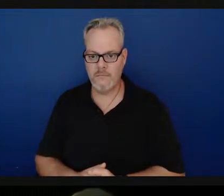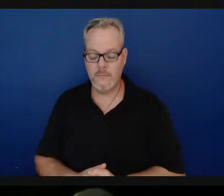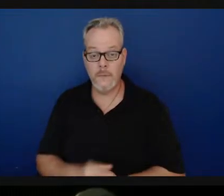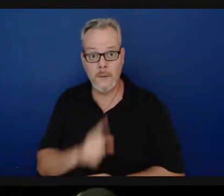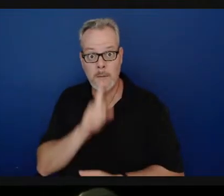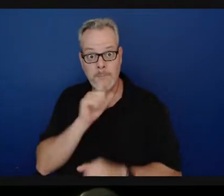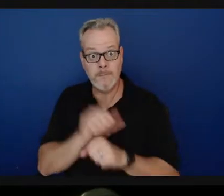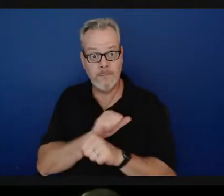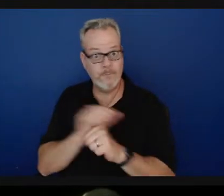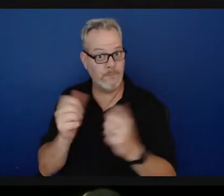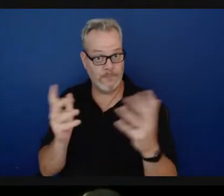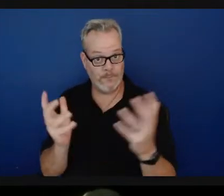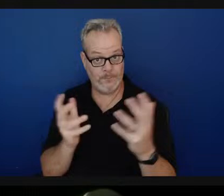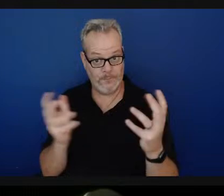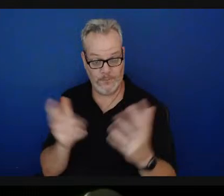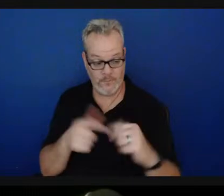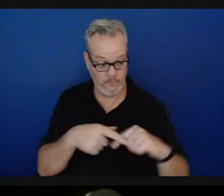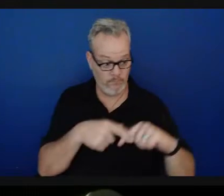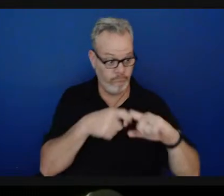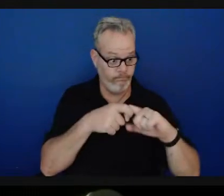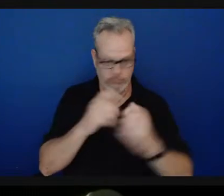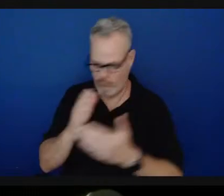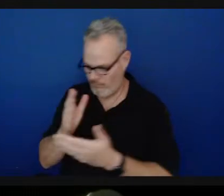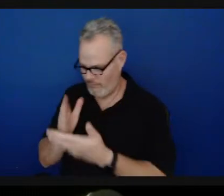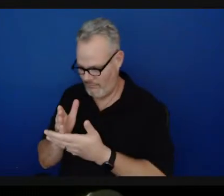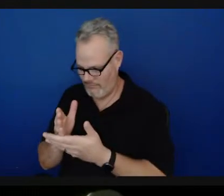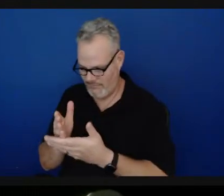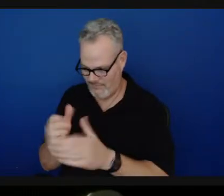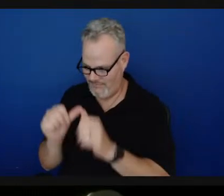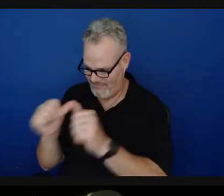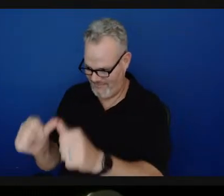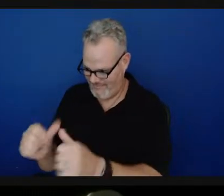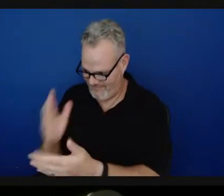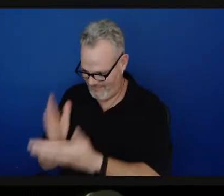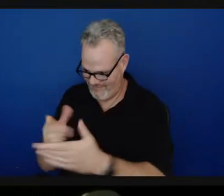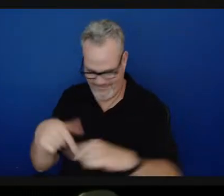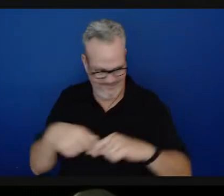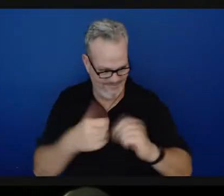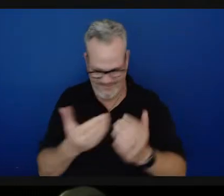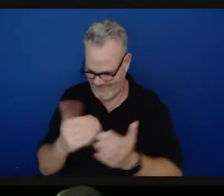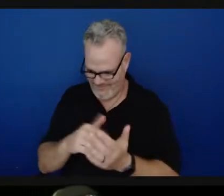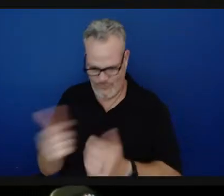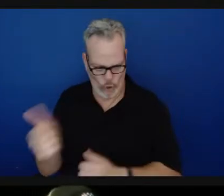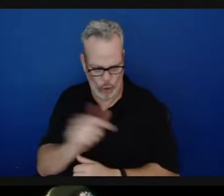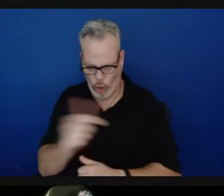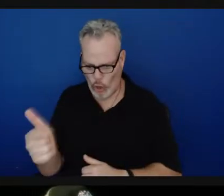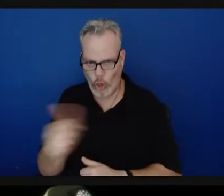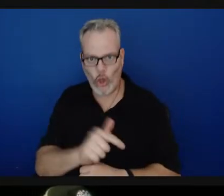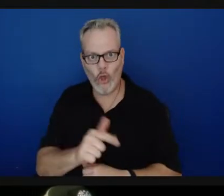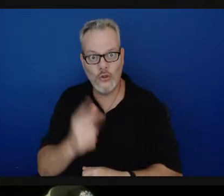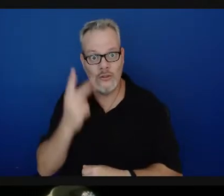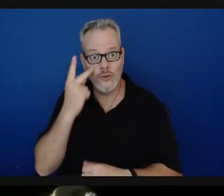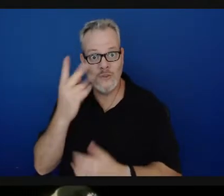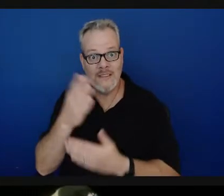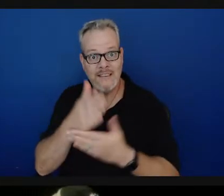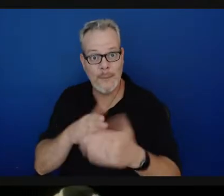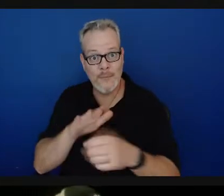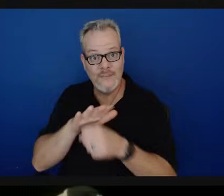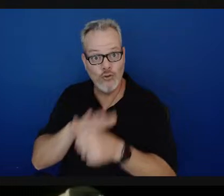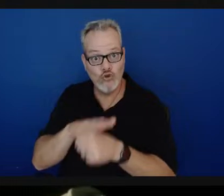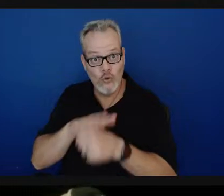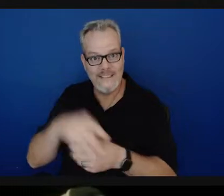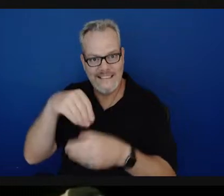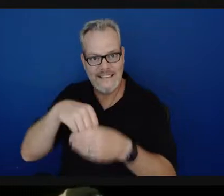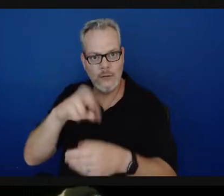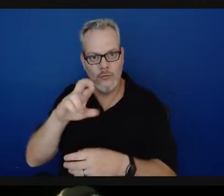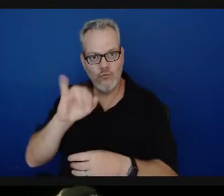though the episodes are starting and stopping, summit eruption is considered to be ongoing. And you can see that it's taken a lot of the stresses away from the rift zones, which are showing